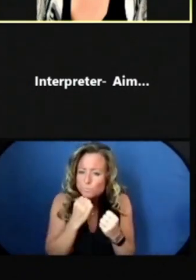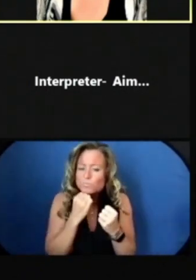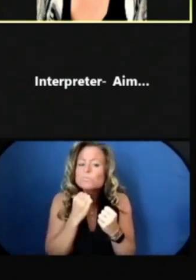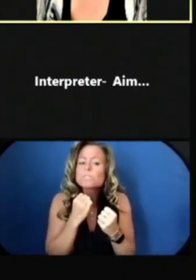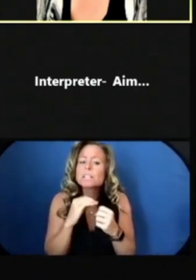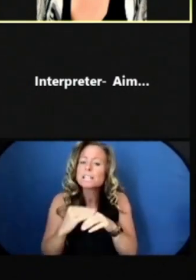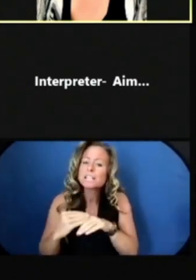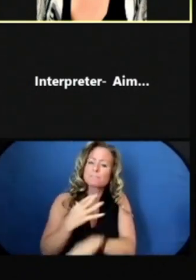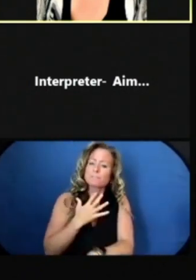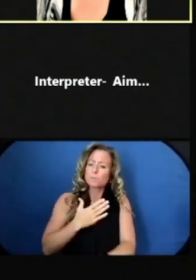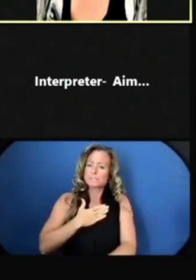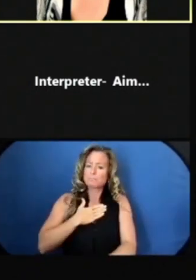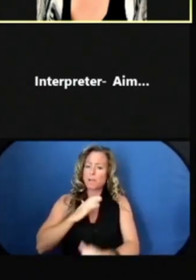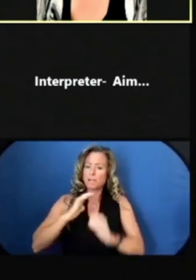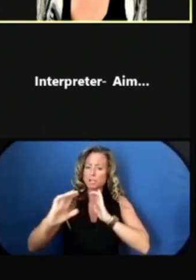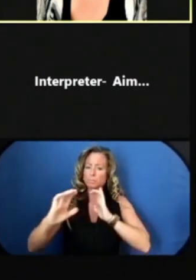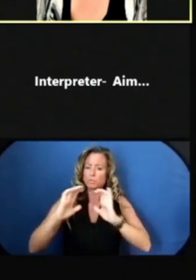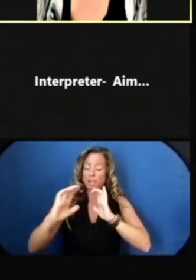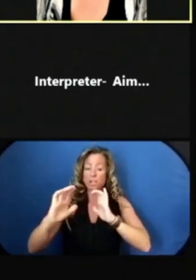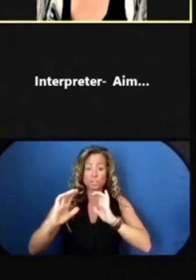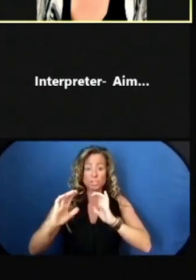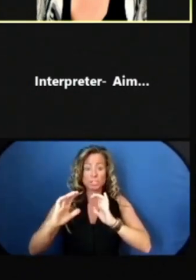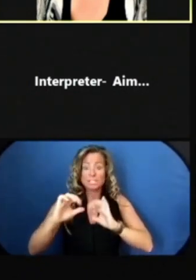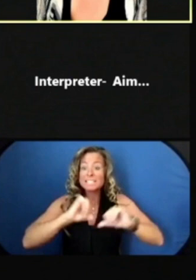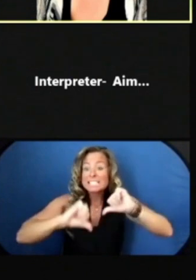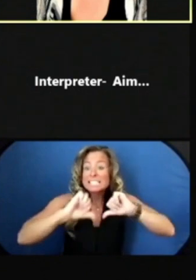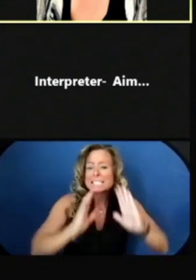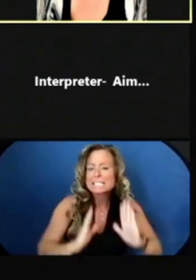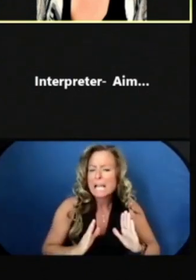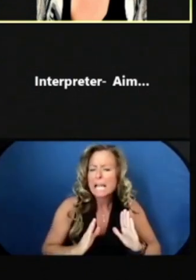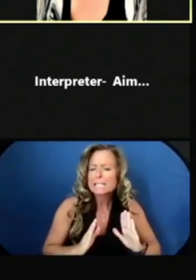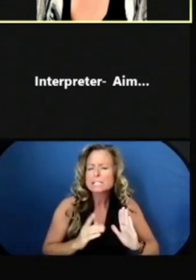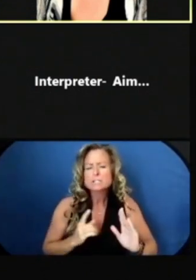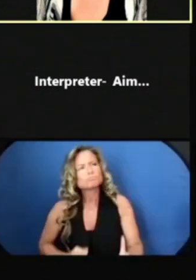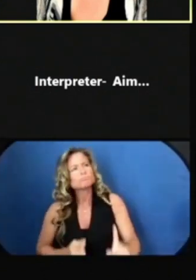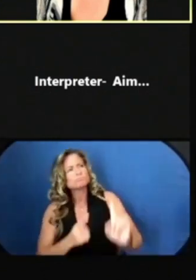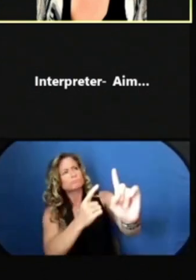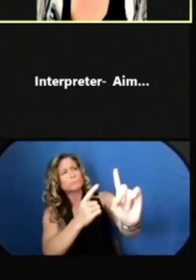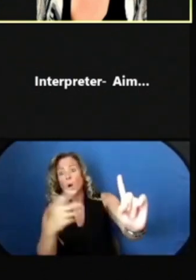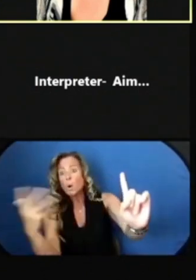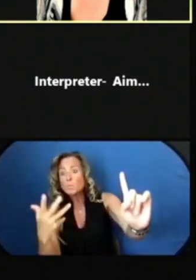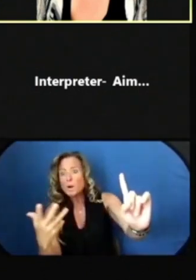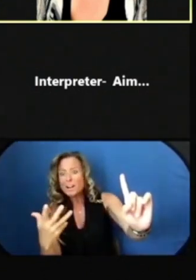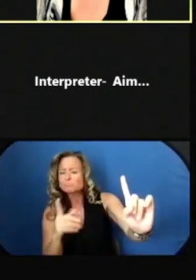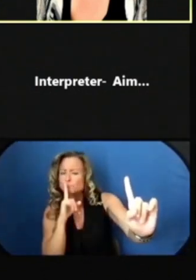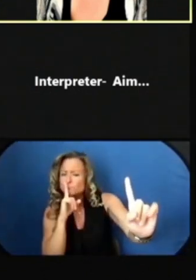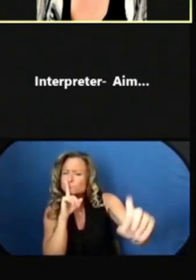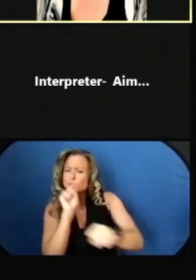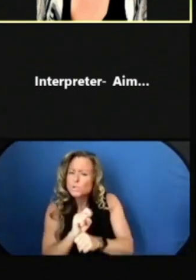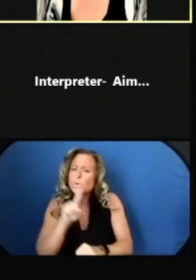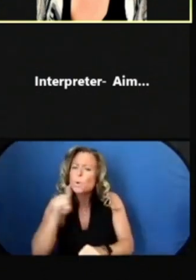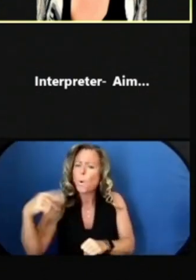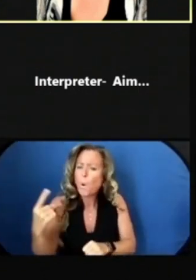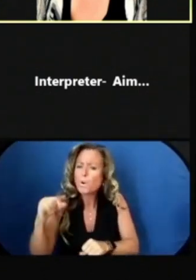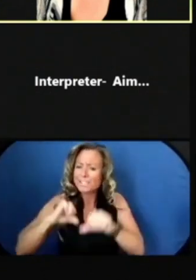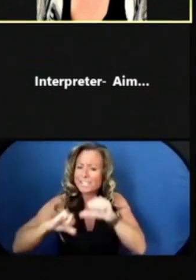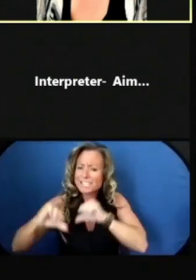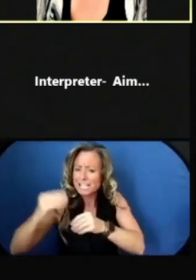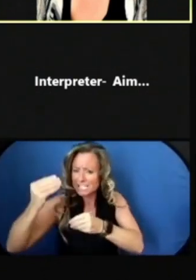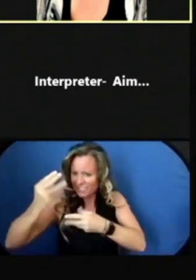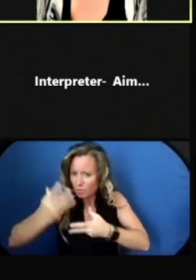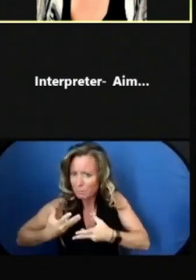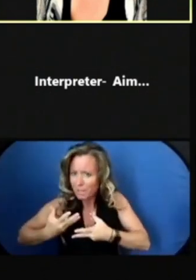communication. Even when scientists aim to communicate purely scientific information